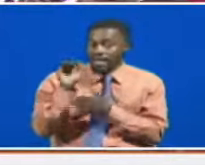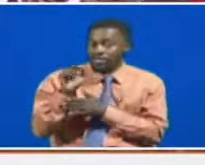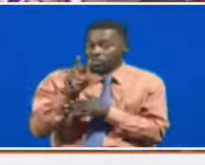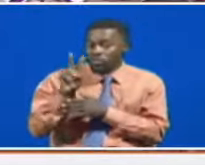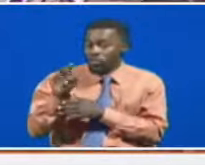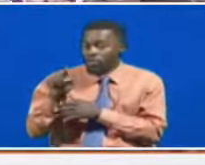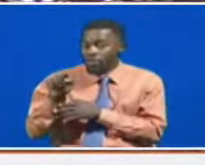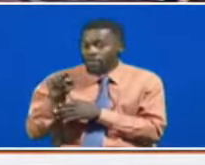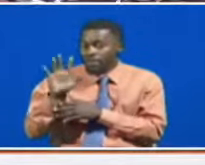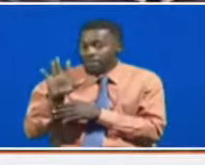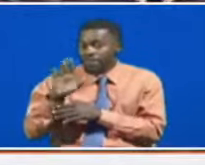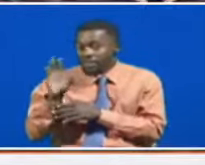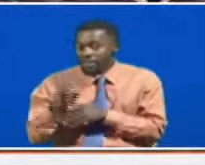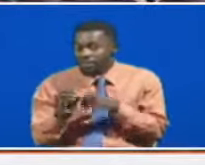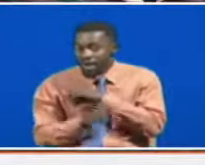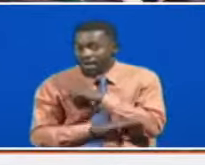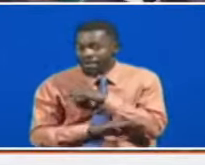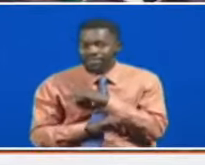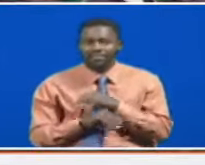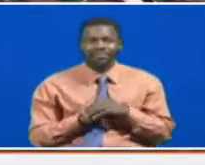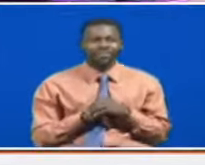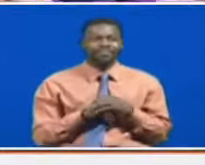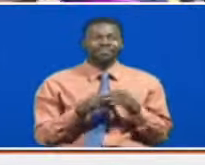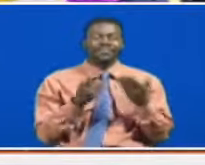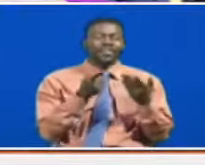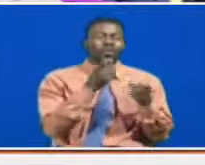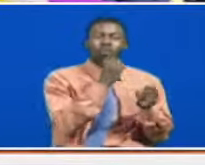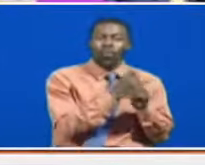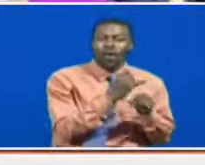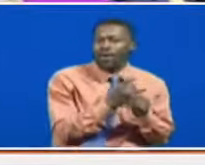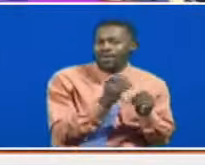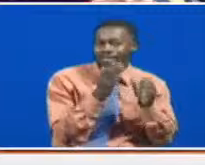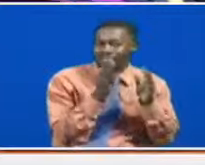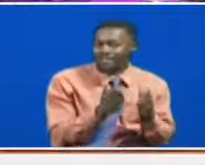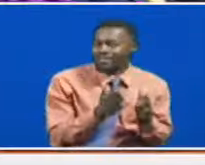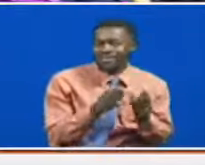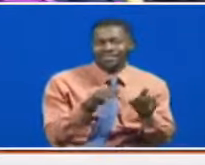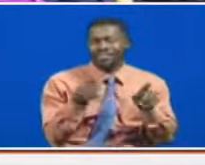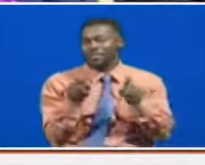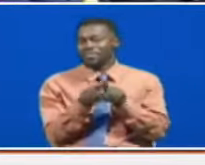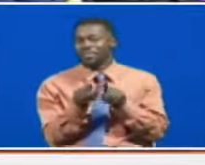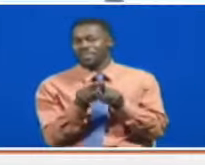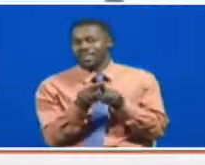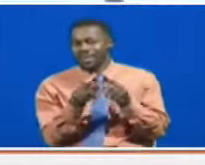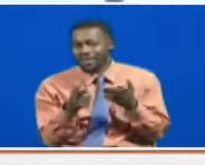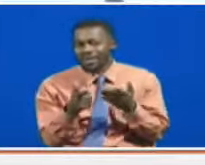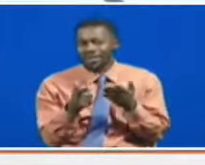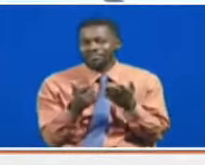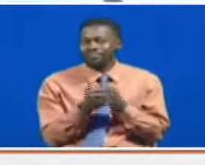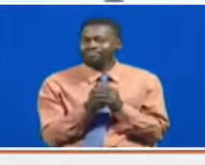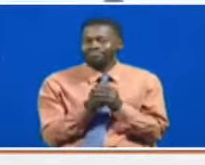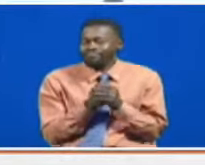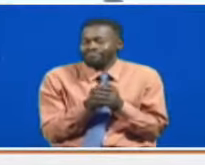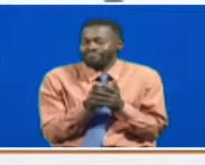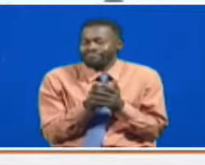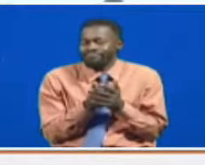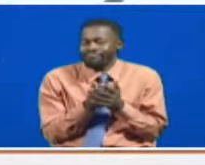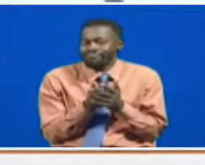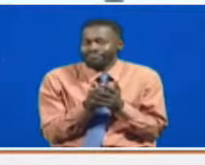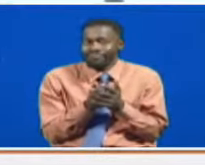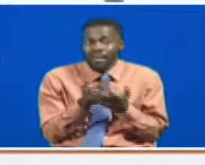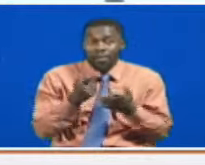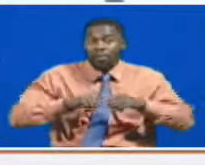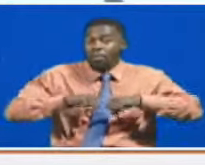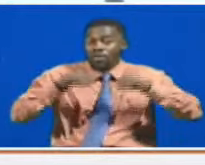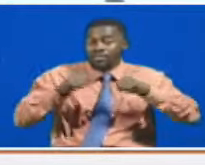vibaya. But on their side, employers were not in any way for a review of wages. And I understand where it's coming from,